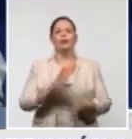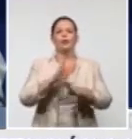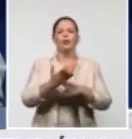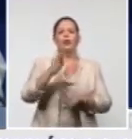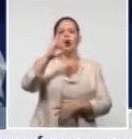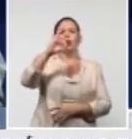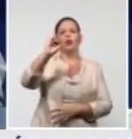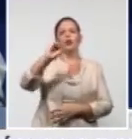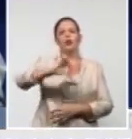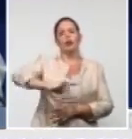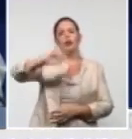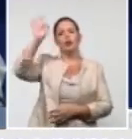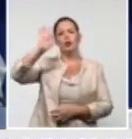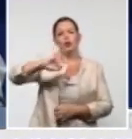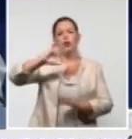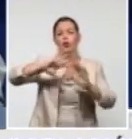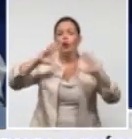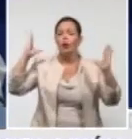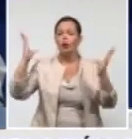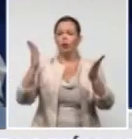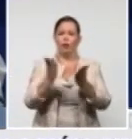This means that to date,